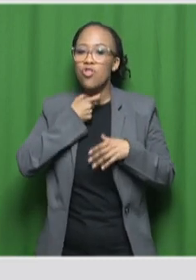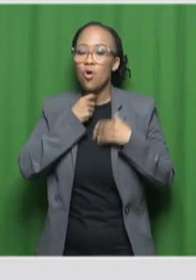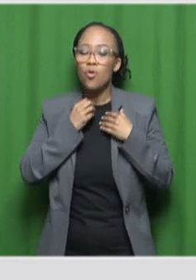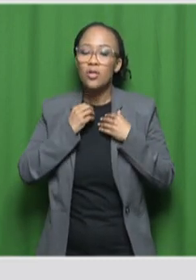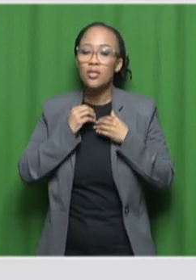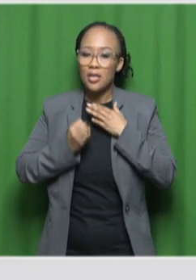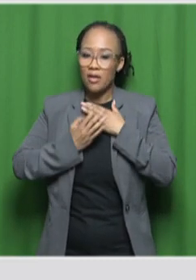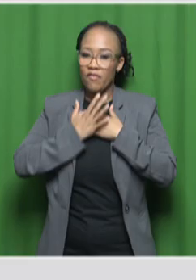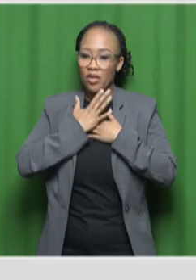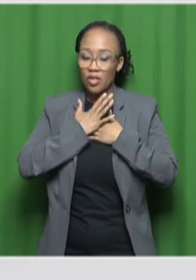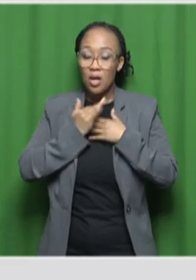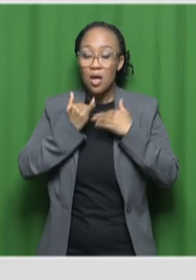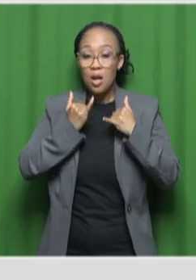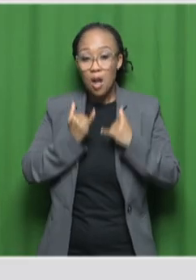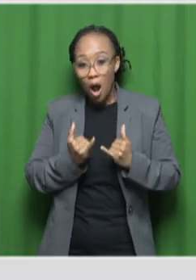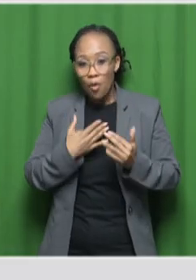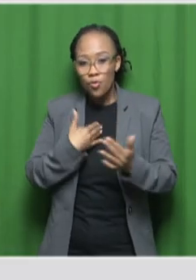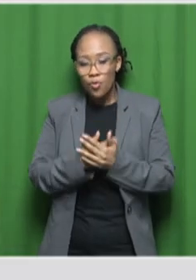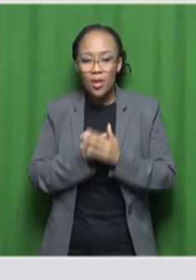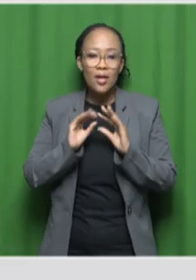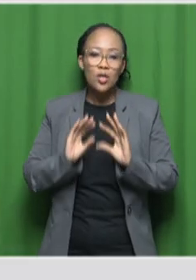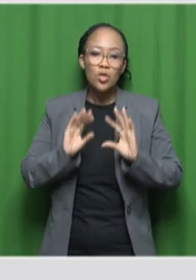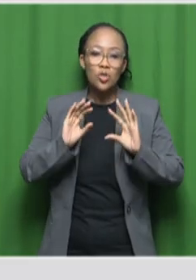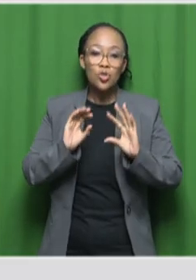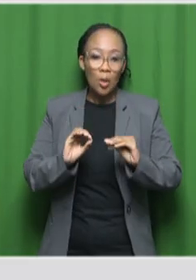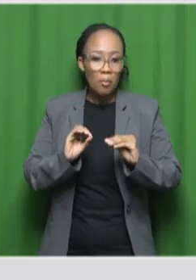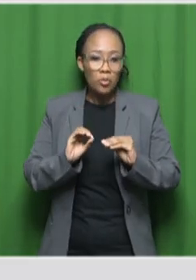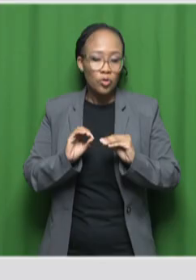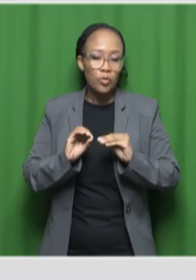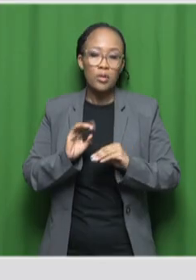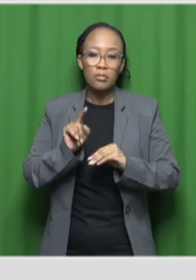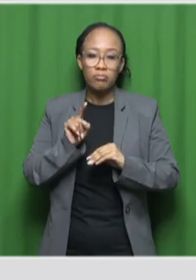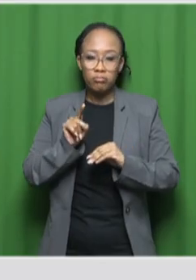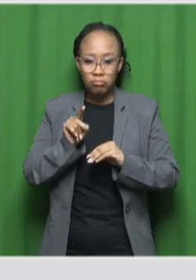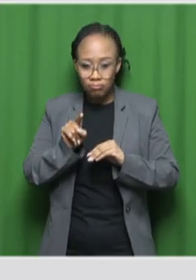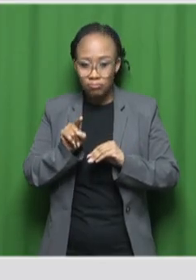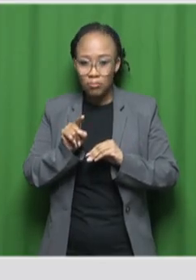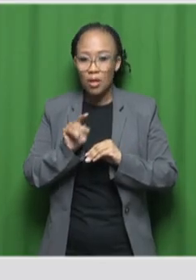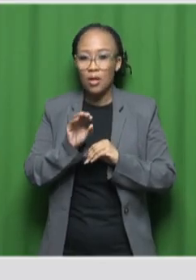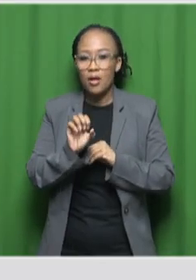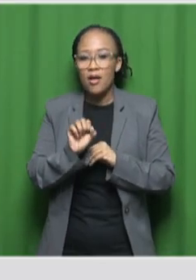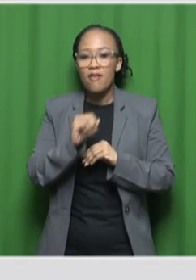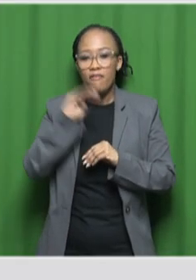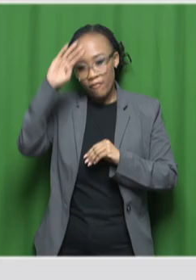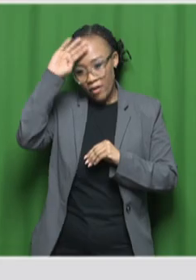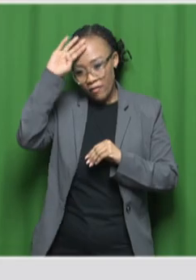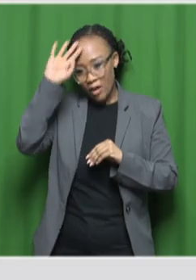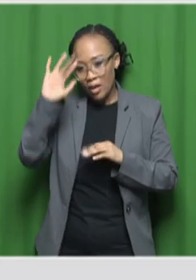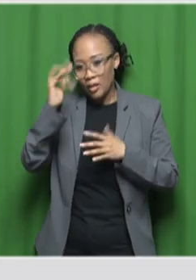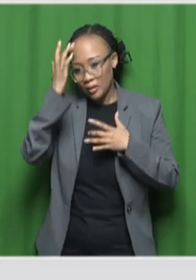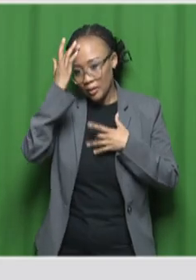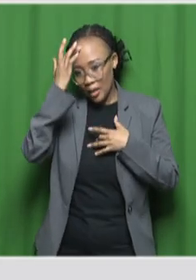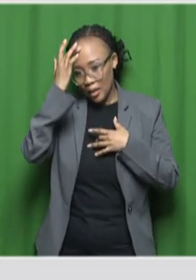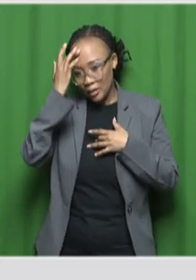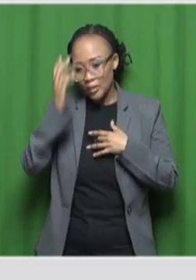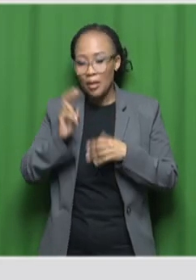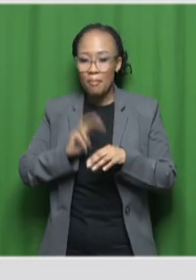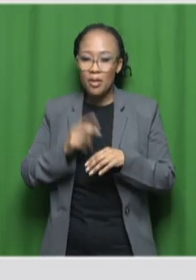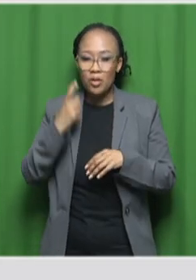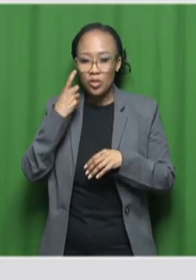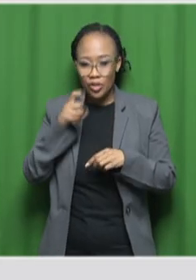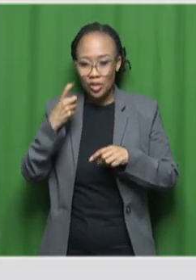from ultimately becoming a rheumatic fever disease. So why is it that it is